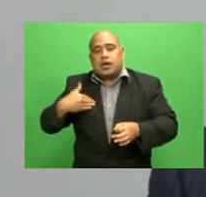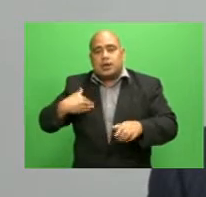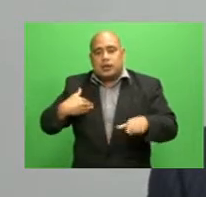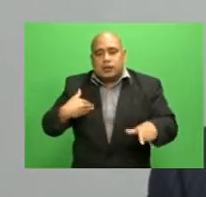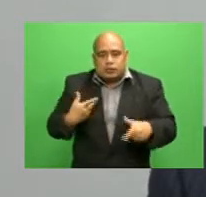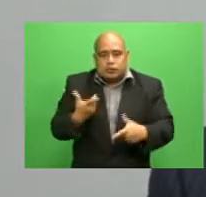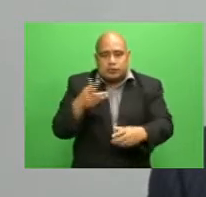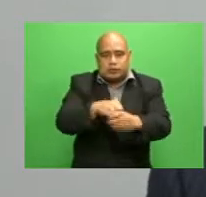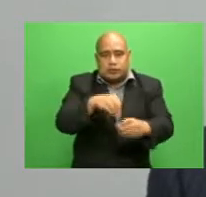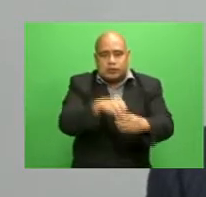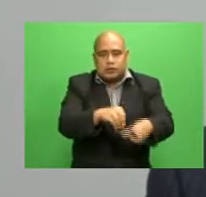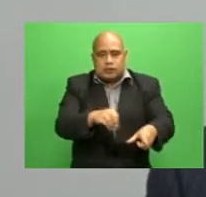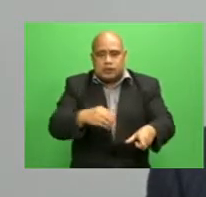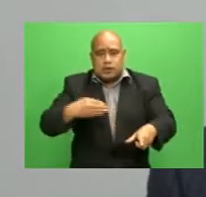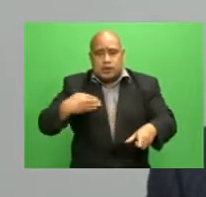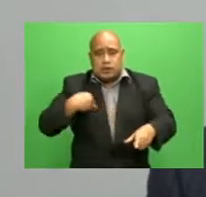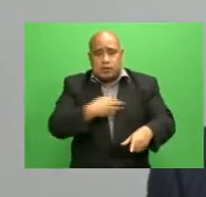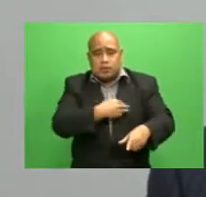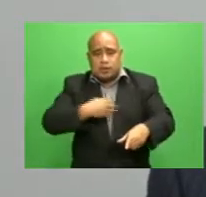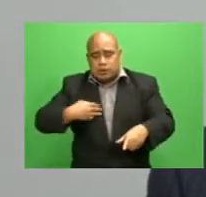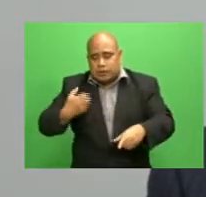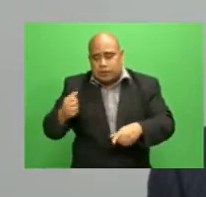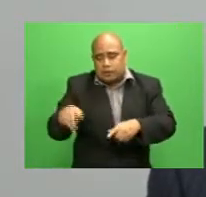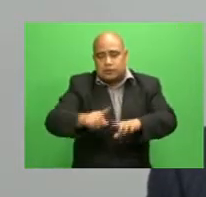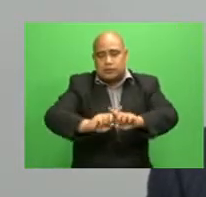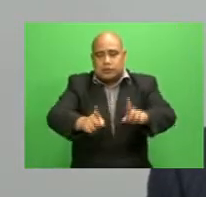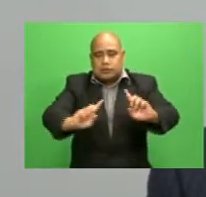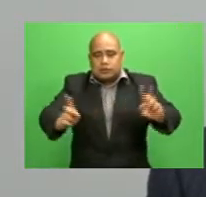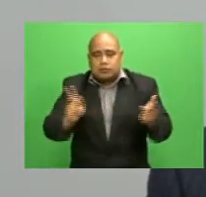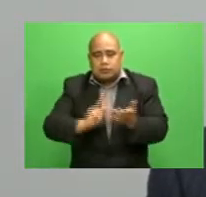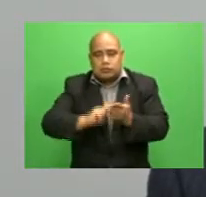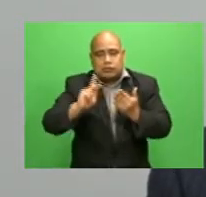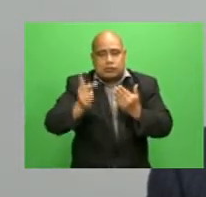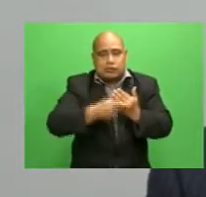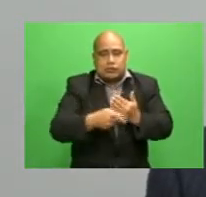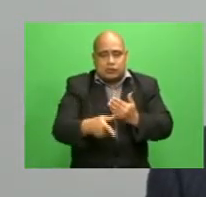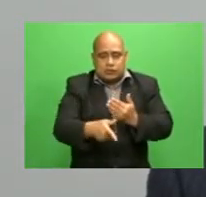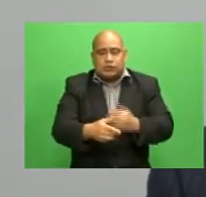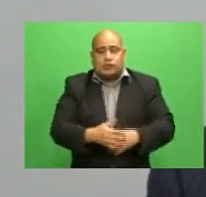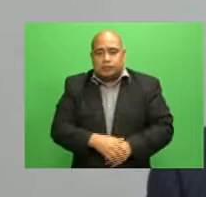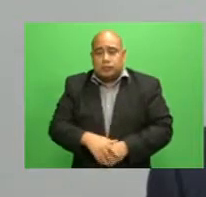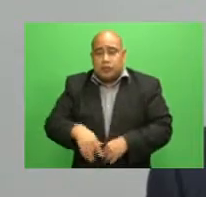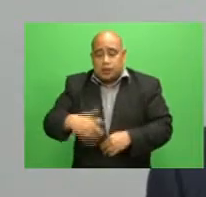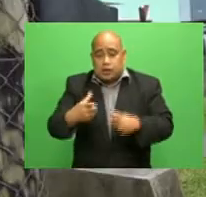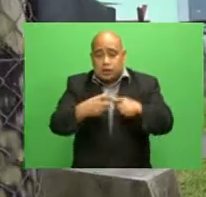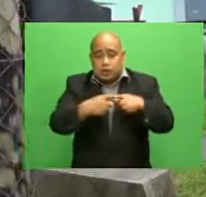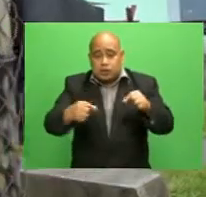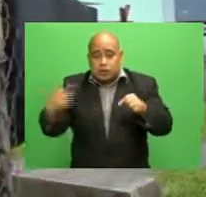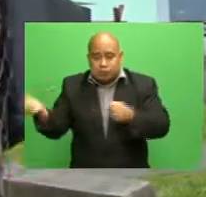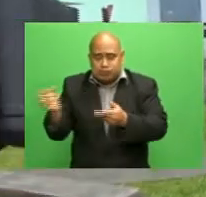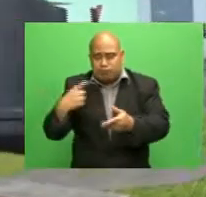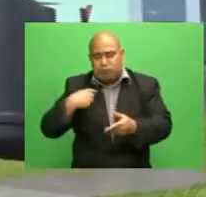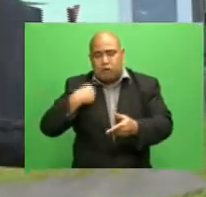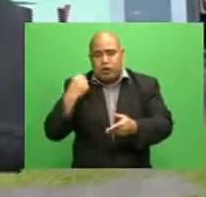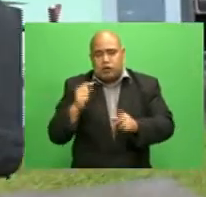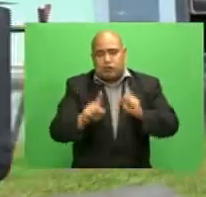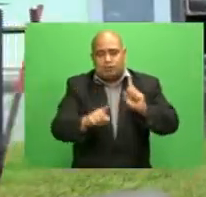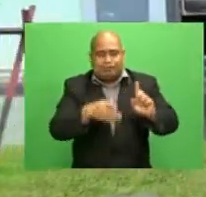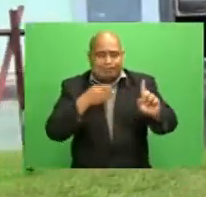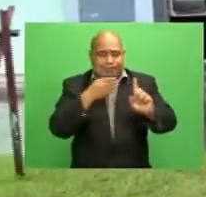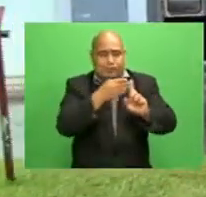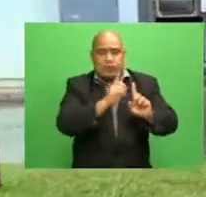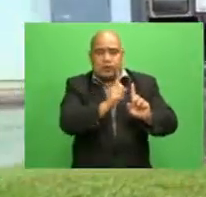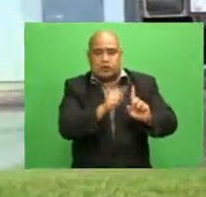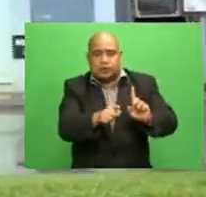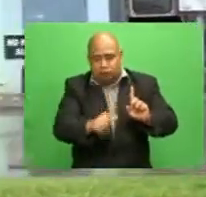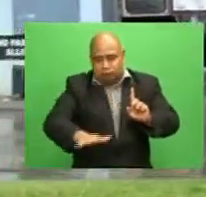various programs, including the dispatch of Japanese experts and volunteers in priority areas. Japan has been assisting Fiji